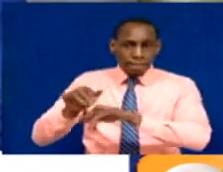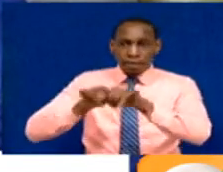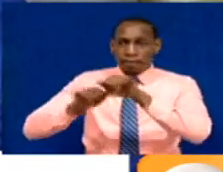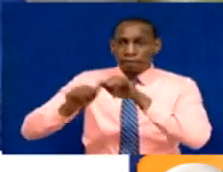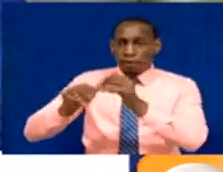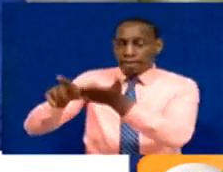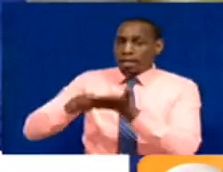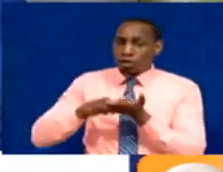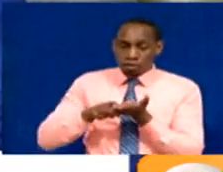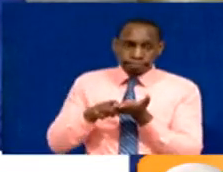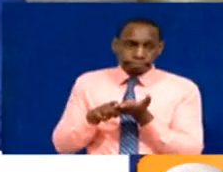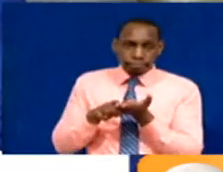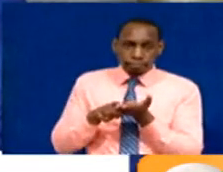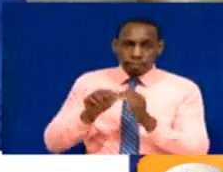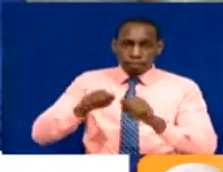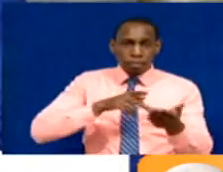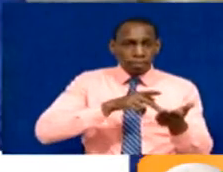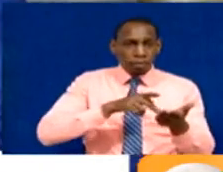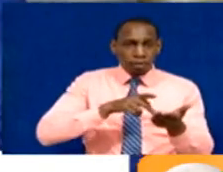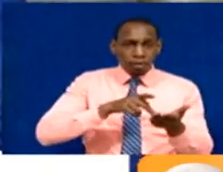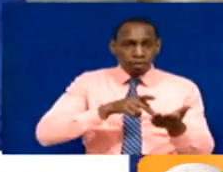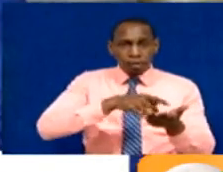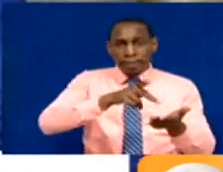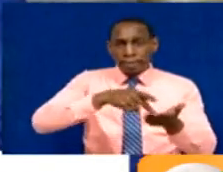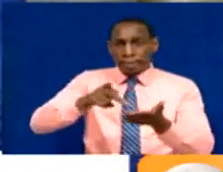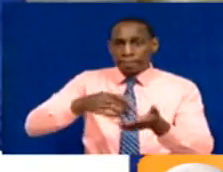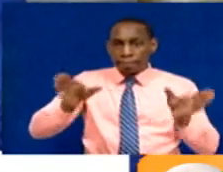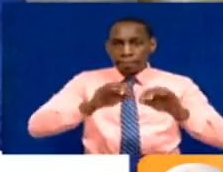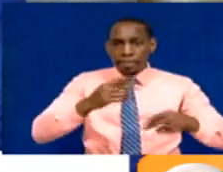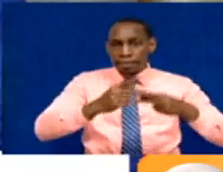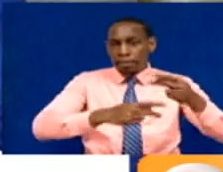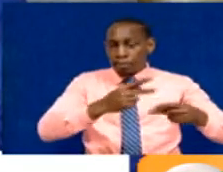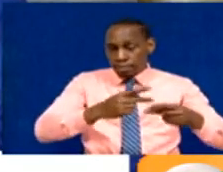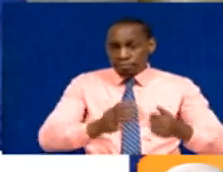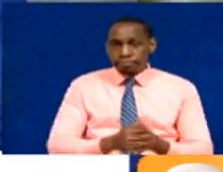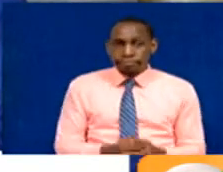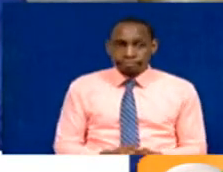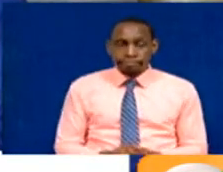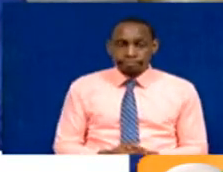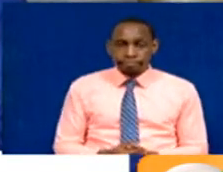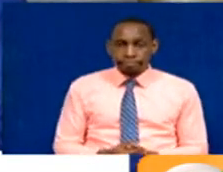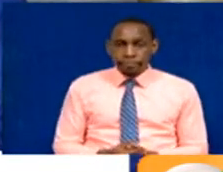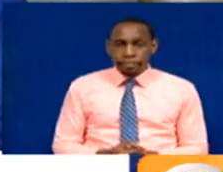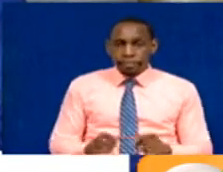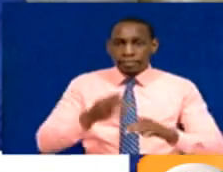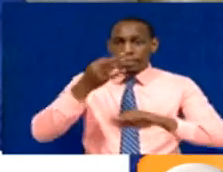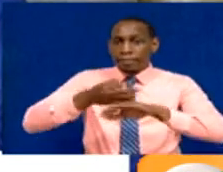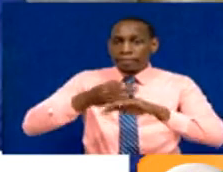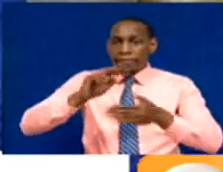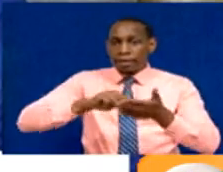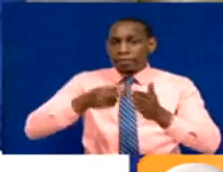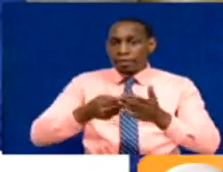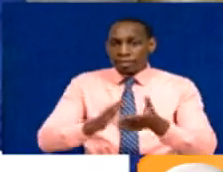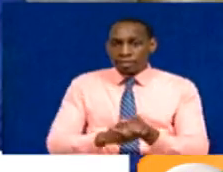foreign debt to fund our budgetary process? And the ghost projects,